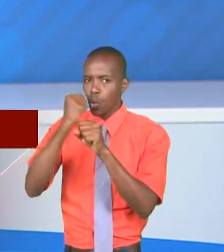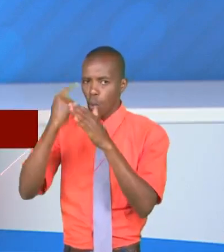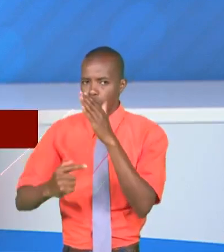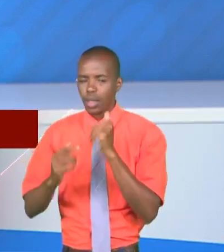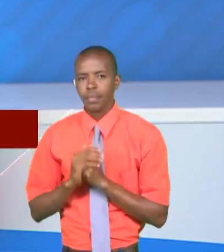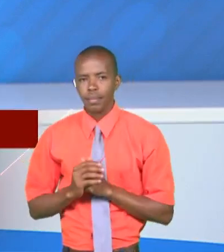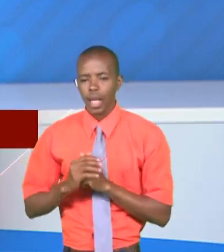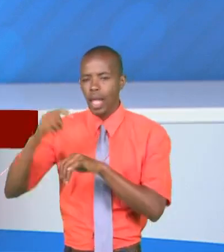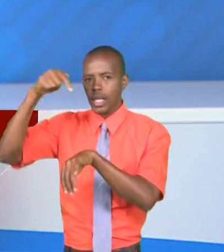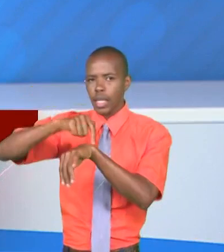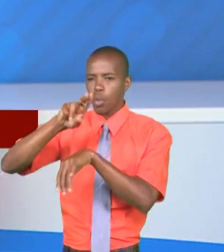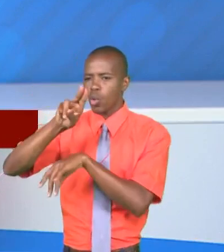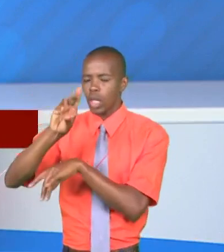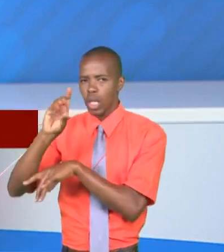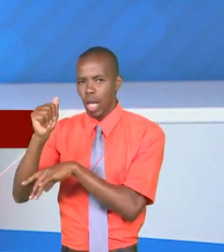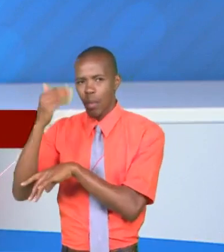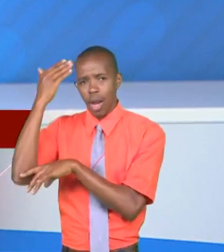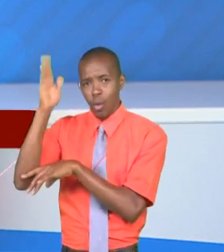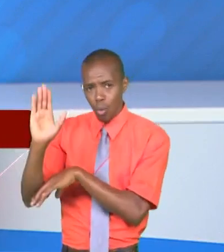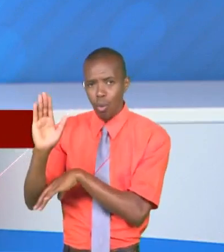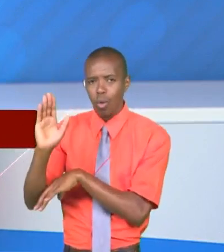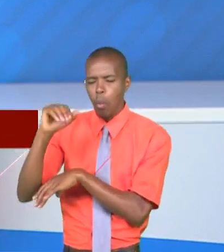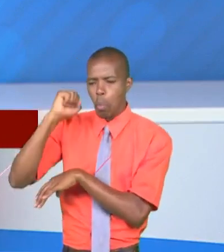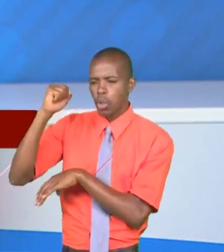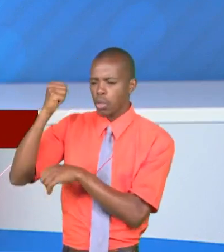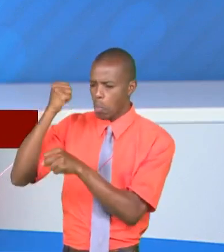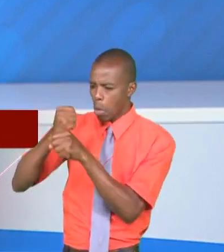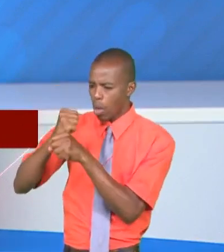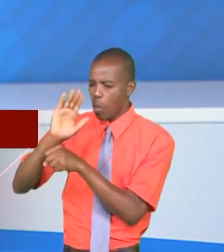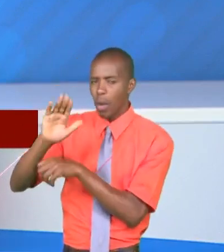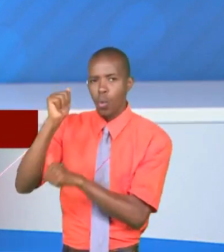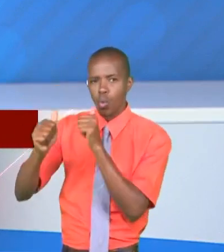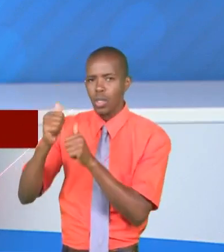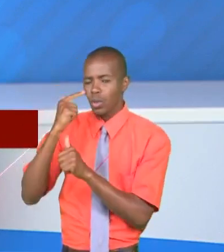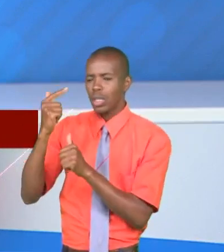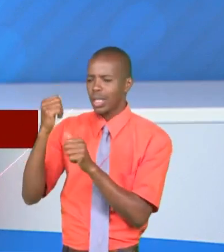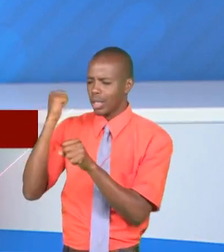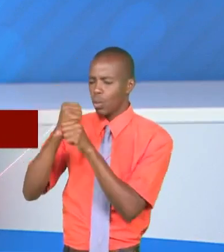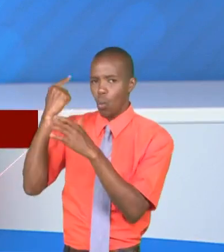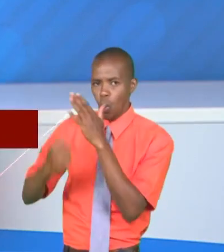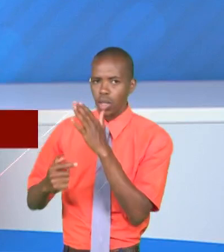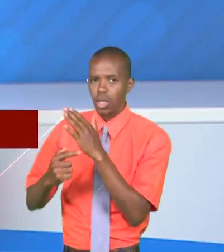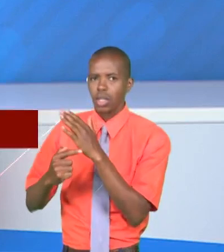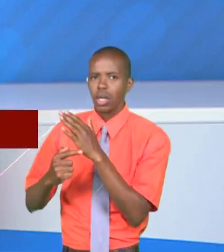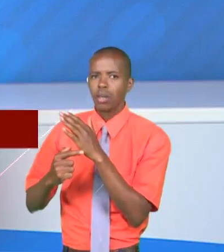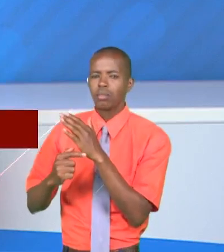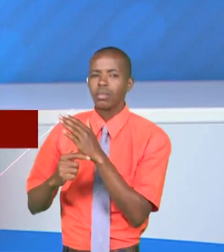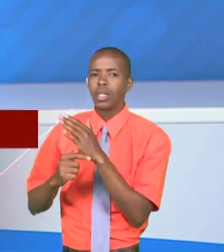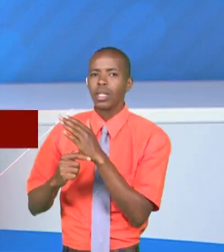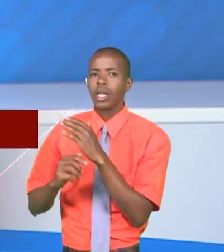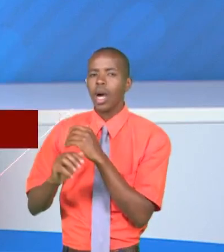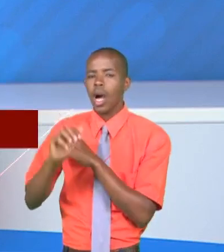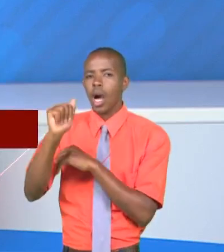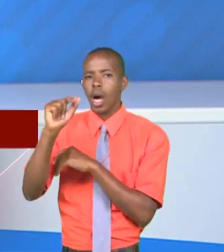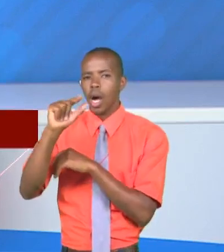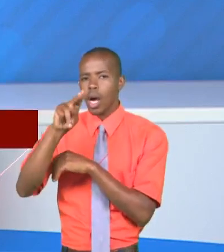Something when the UDA, I don't know the kind of policies they do. You see what they were doing. They took Kavindu's children and tell them